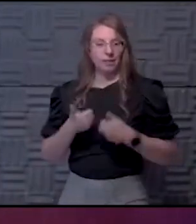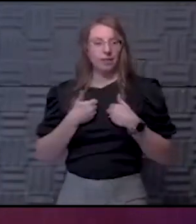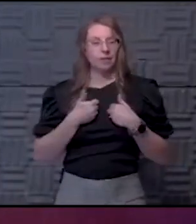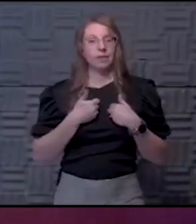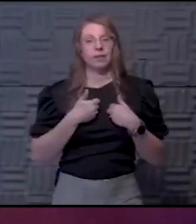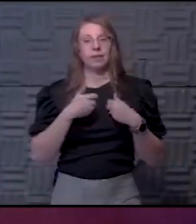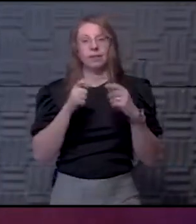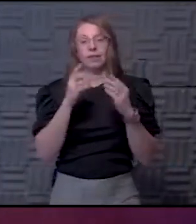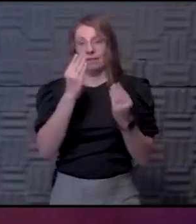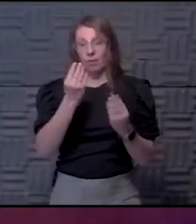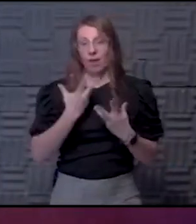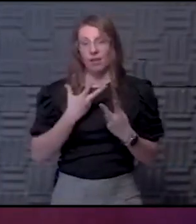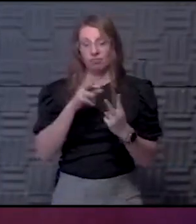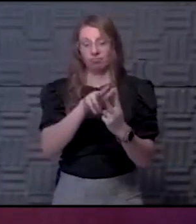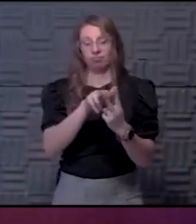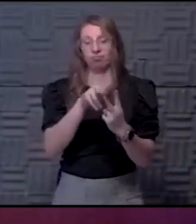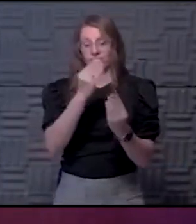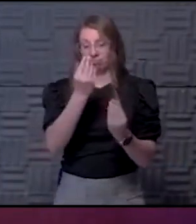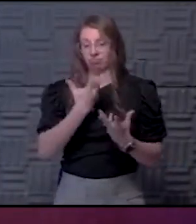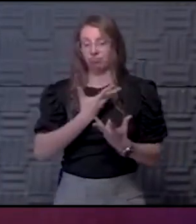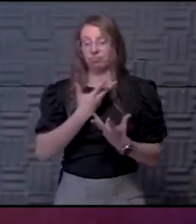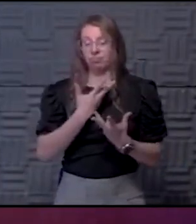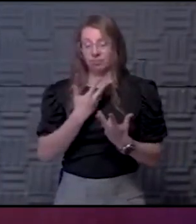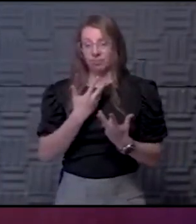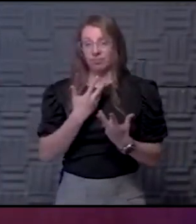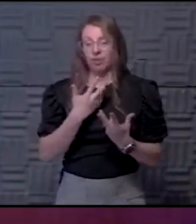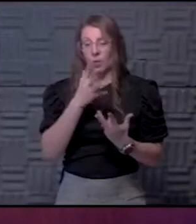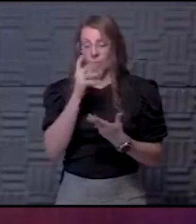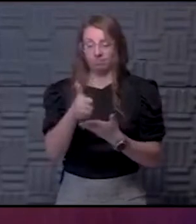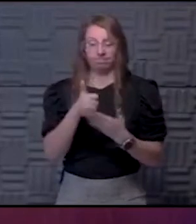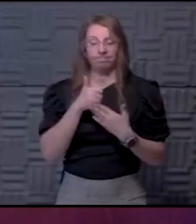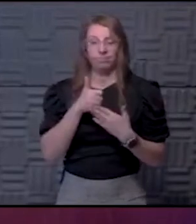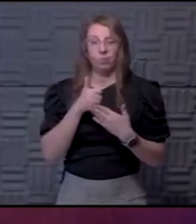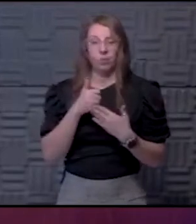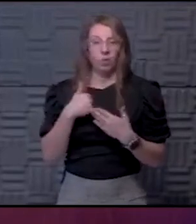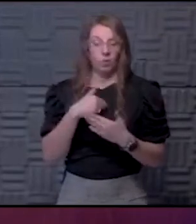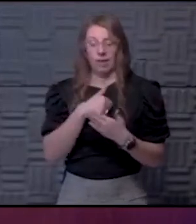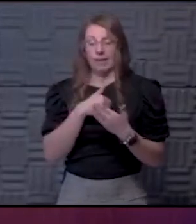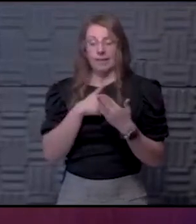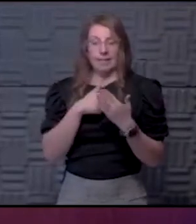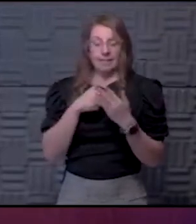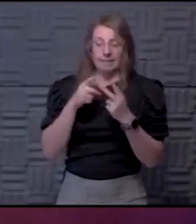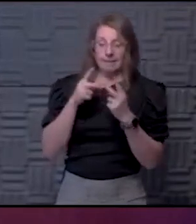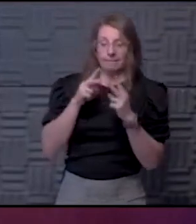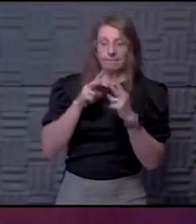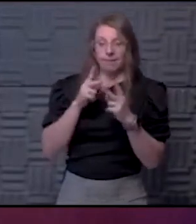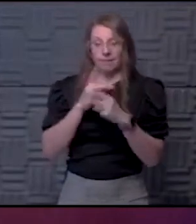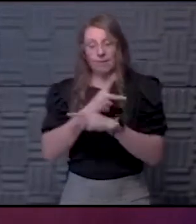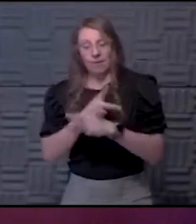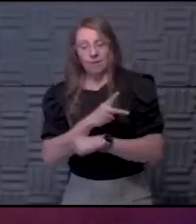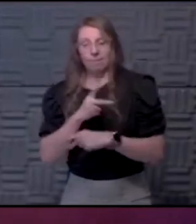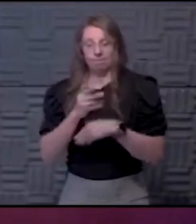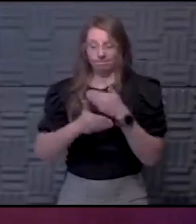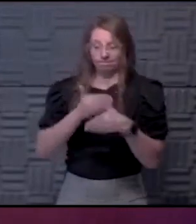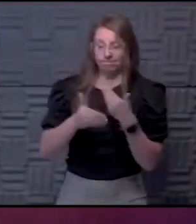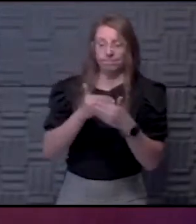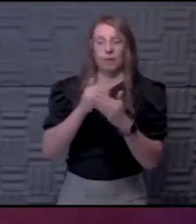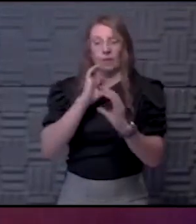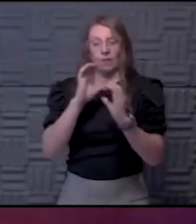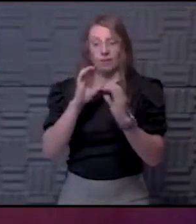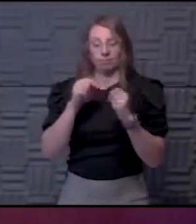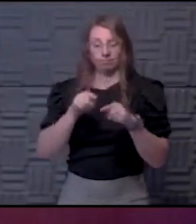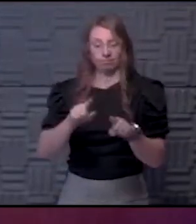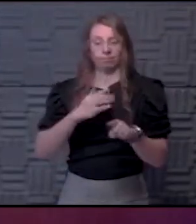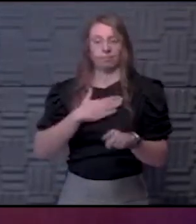shared today will be hugely beneficial as we navigate those conversations in our own lives. For that, I personally